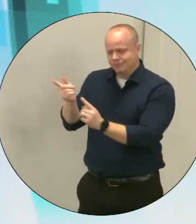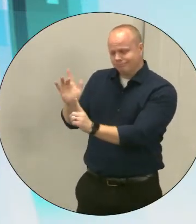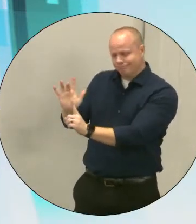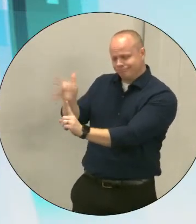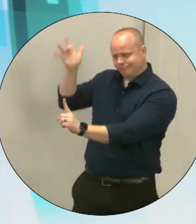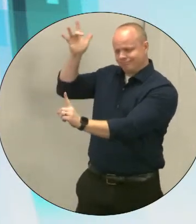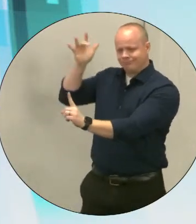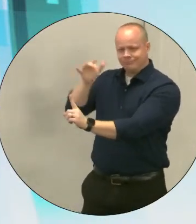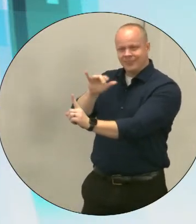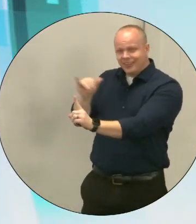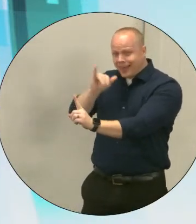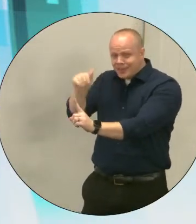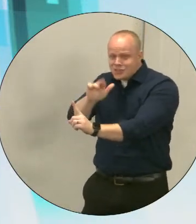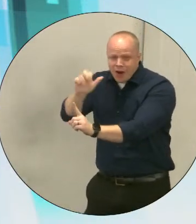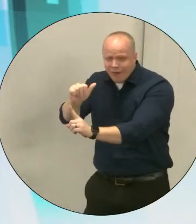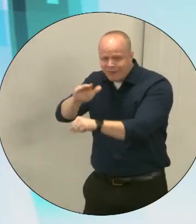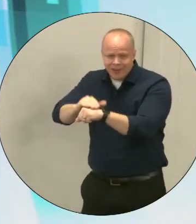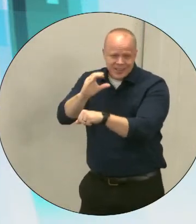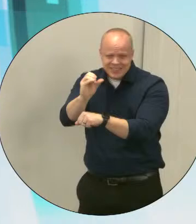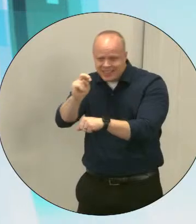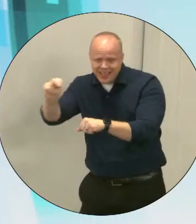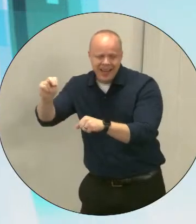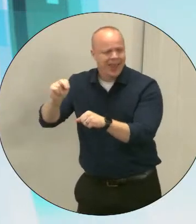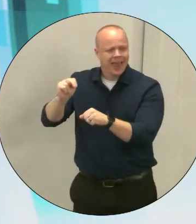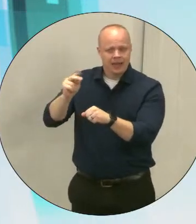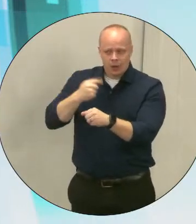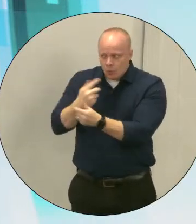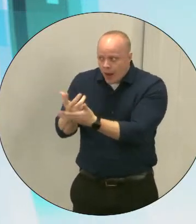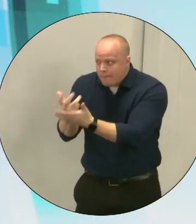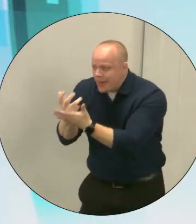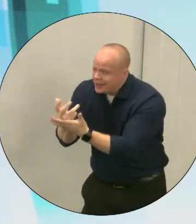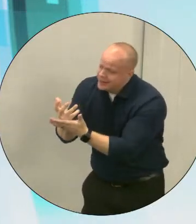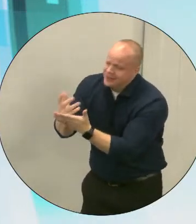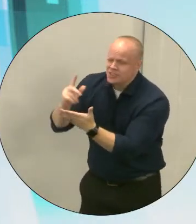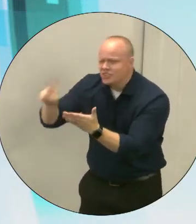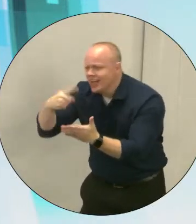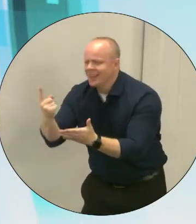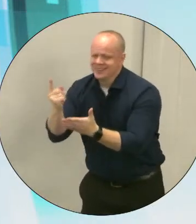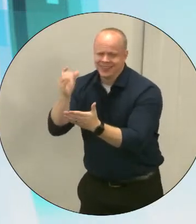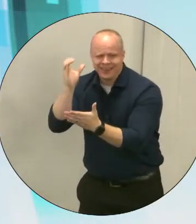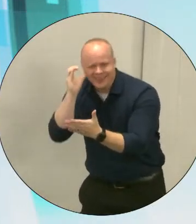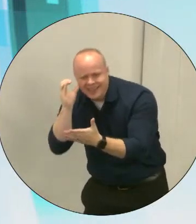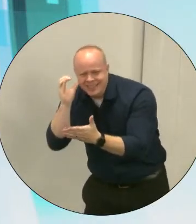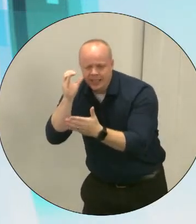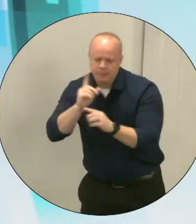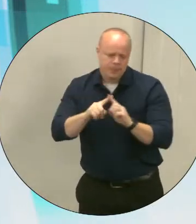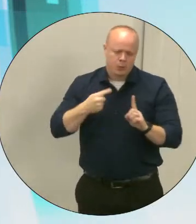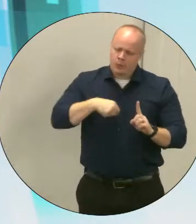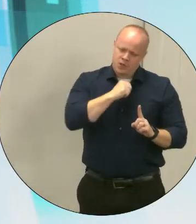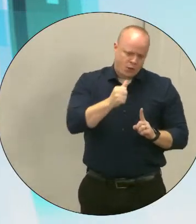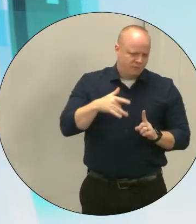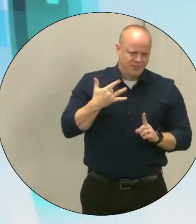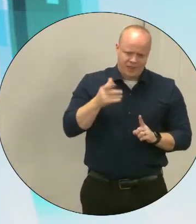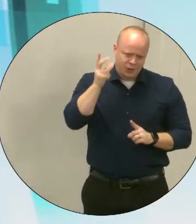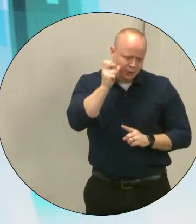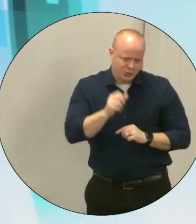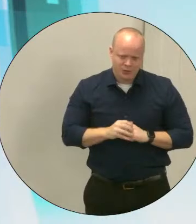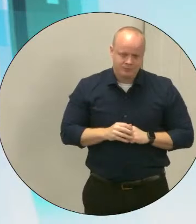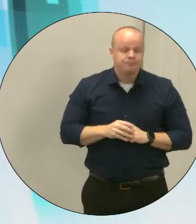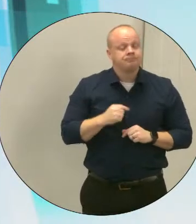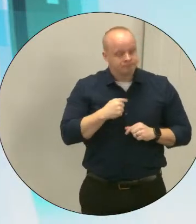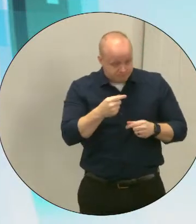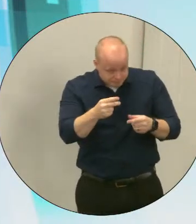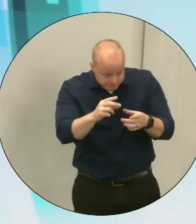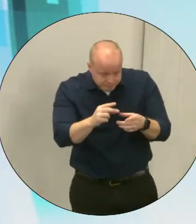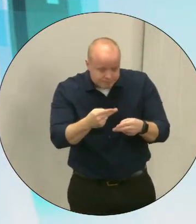be like Jara on CNN when we are begging him to listen to us and not feel heard. I also want to take a quick second to